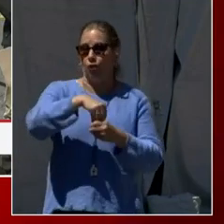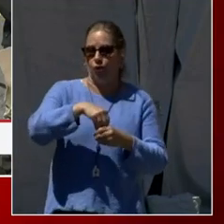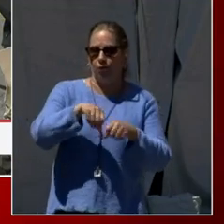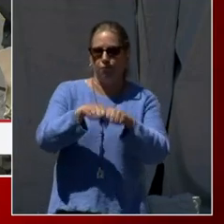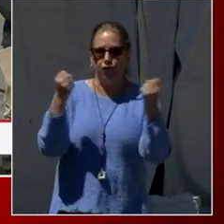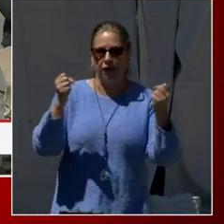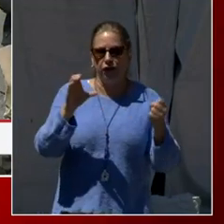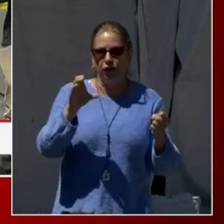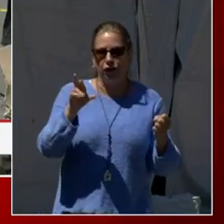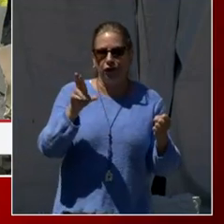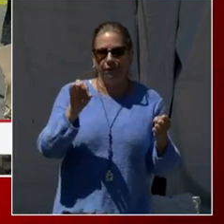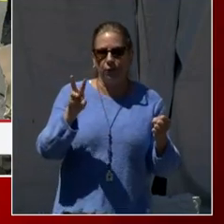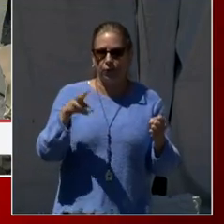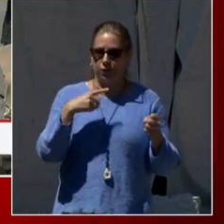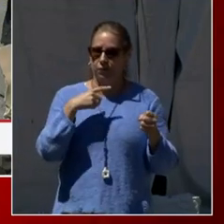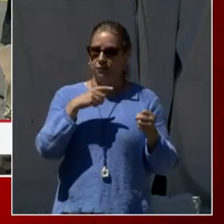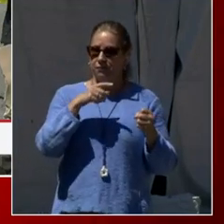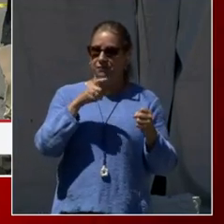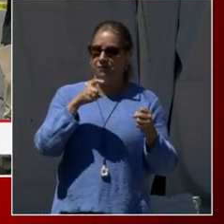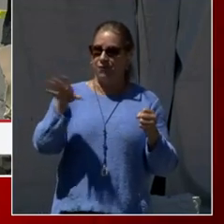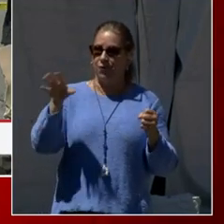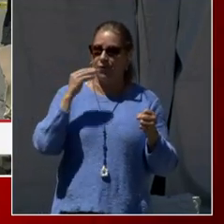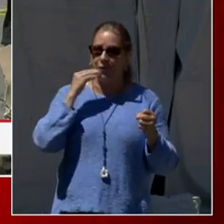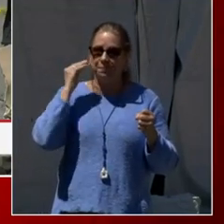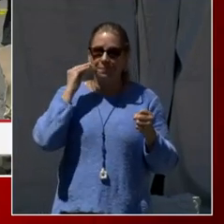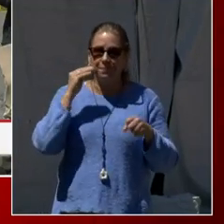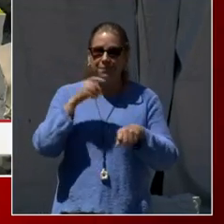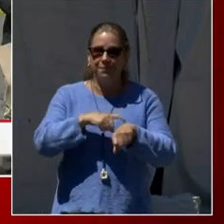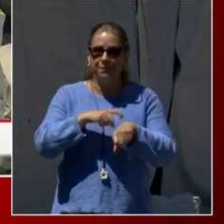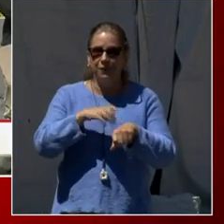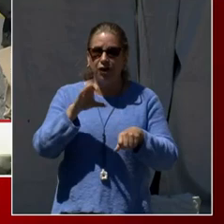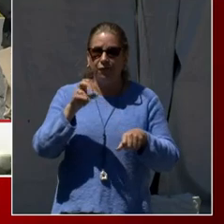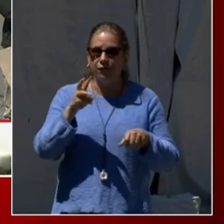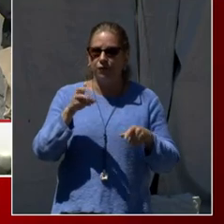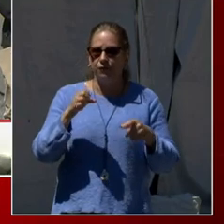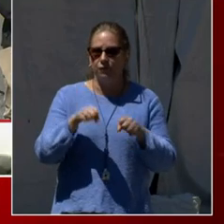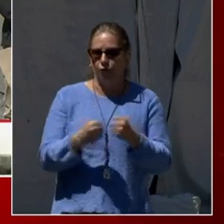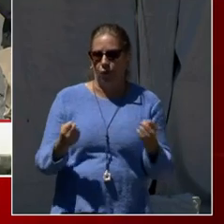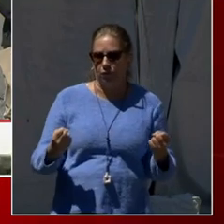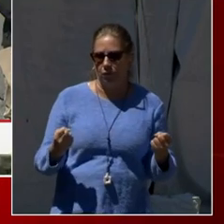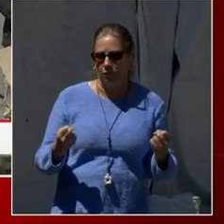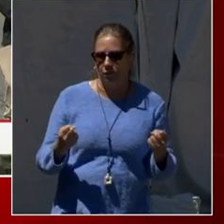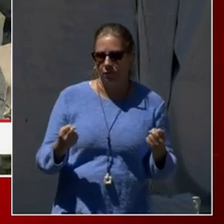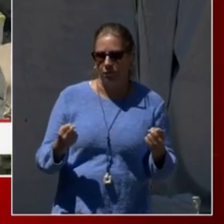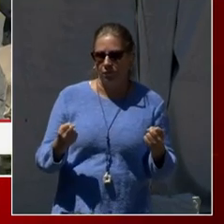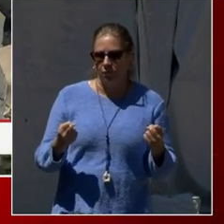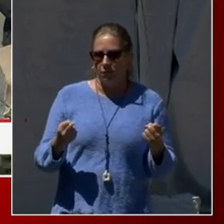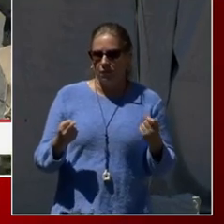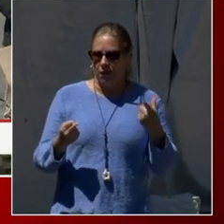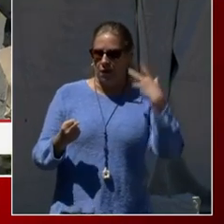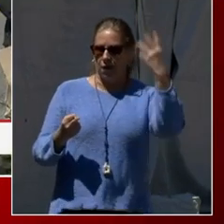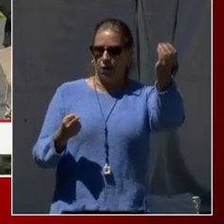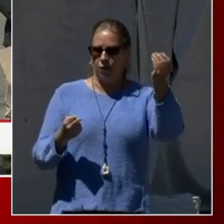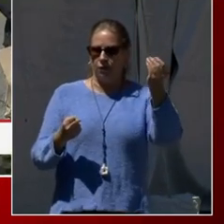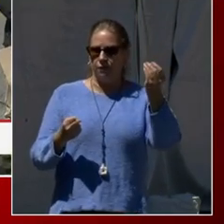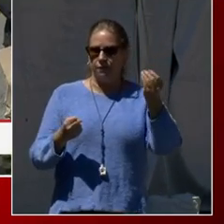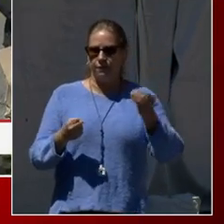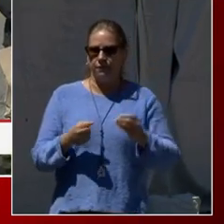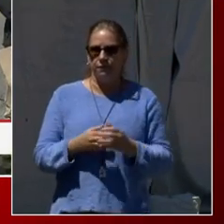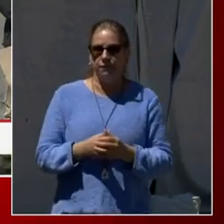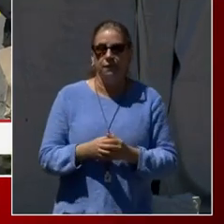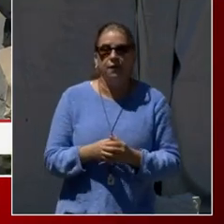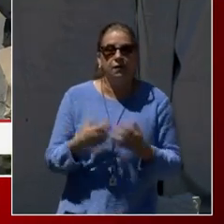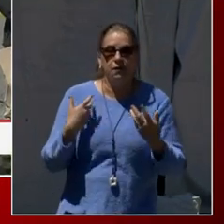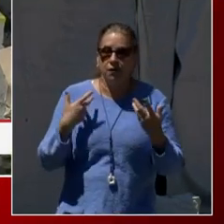We are going to, as I spoke about yesterday when we talked about this, we are not done making arrests. Our